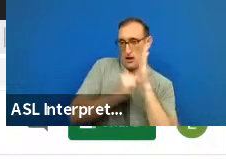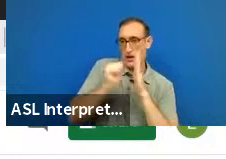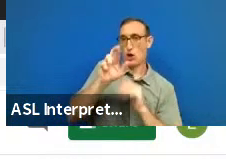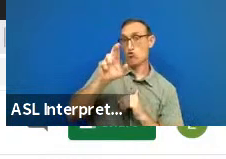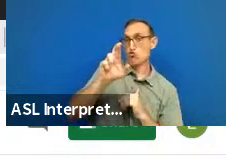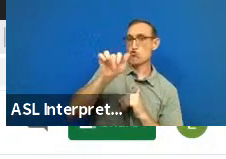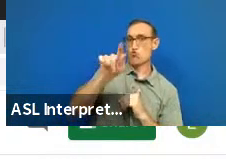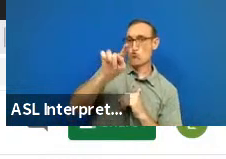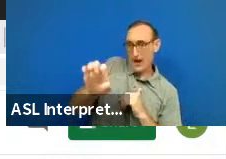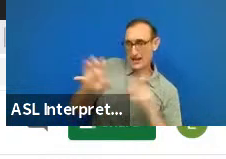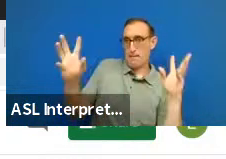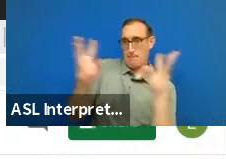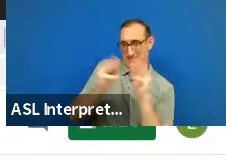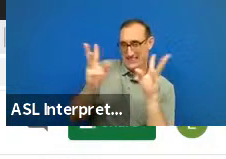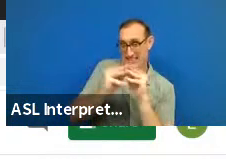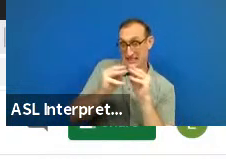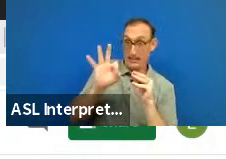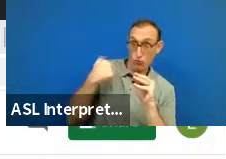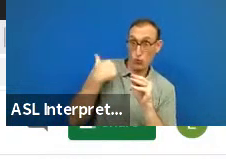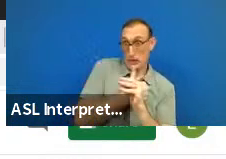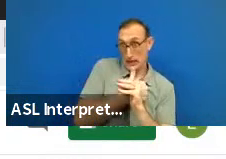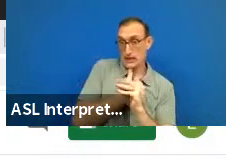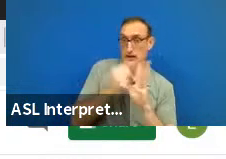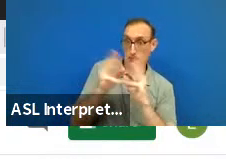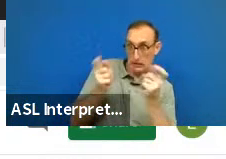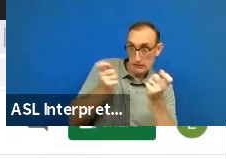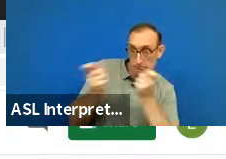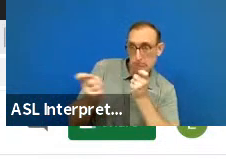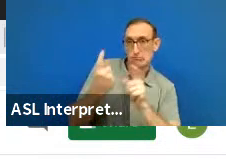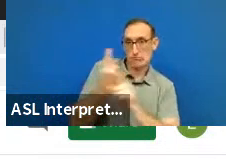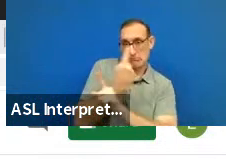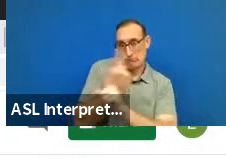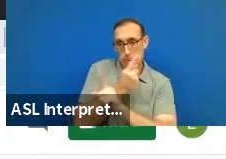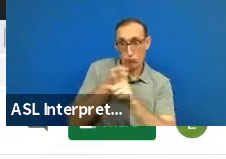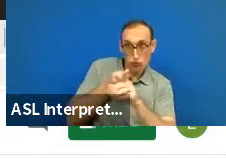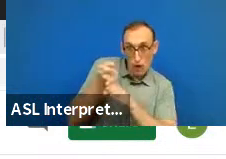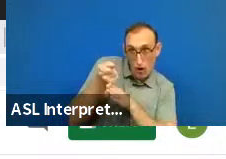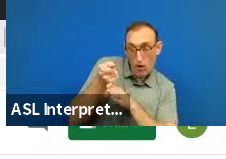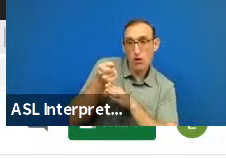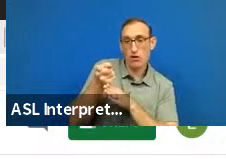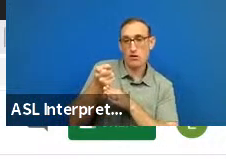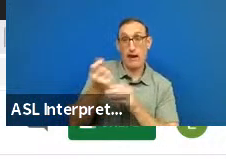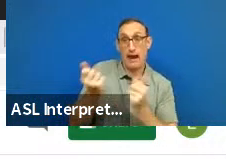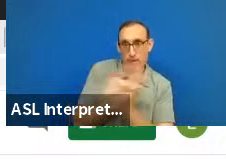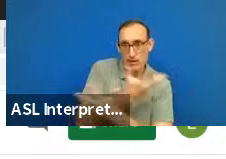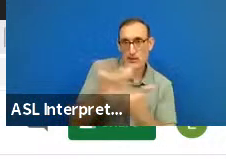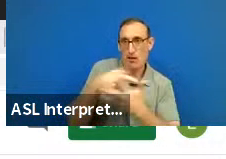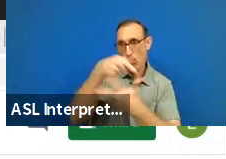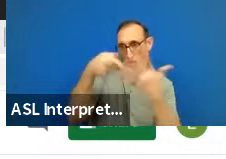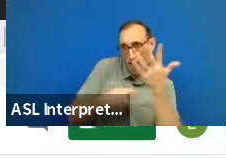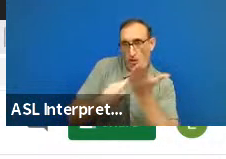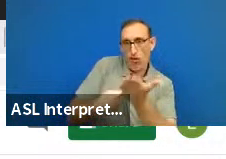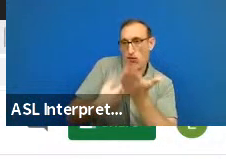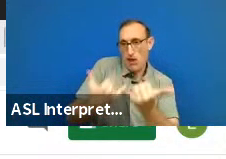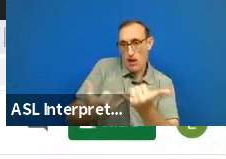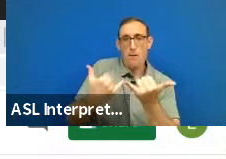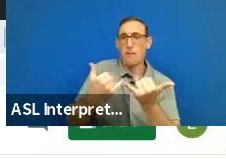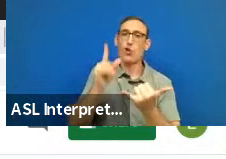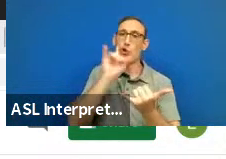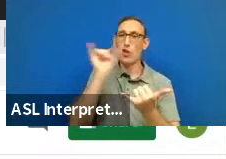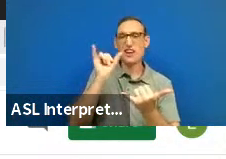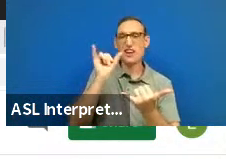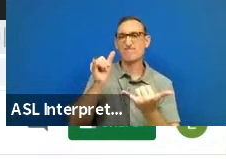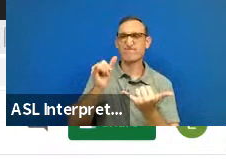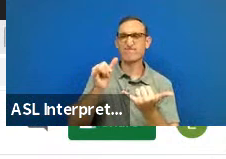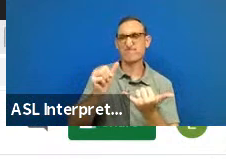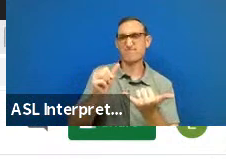I won't go into the pieces of now, but where on the back of it there was like an evaluation form, just like we have when we